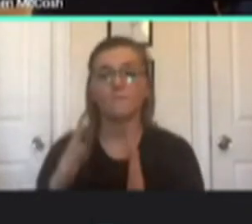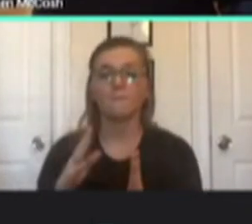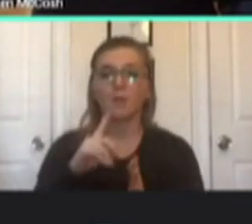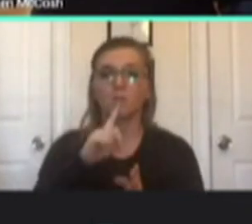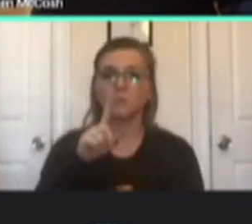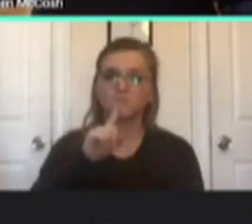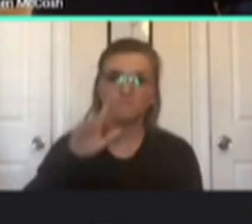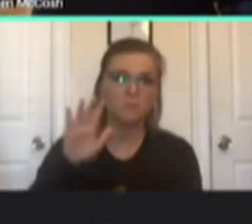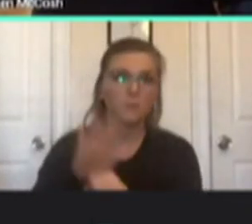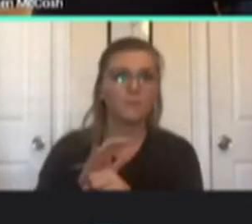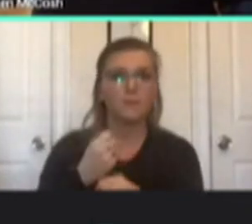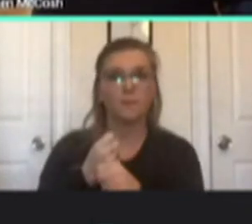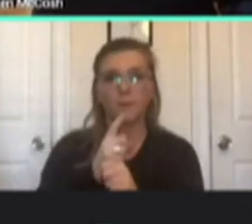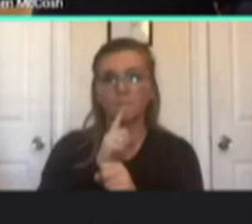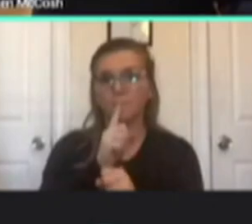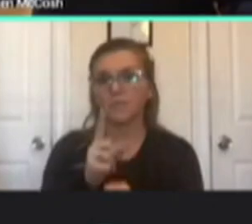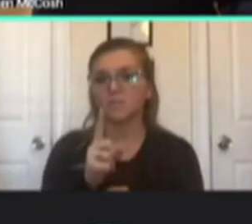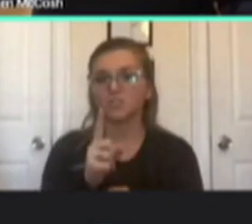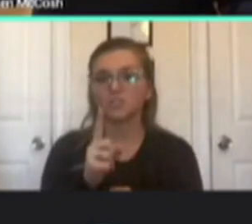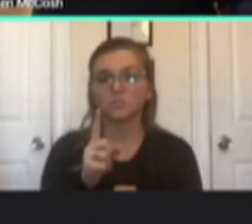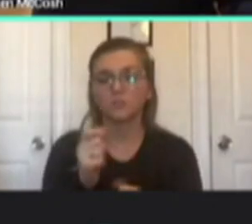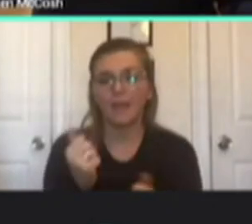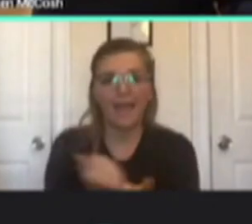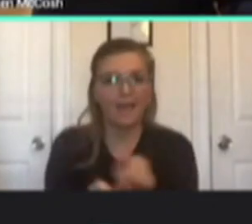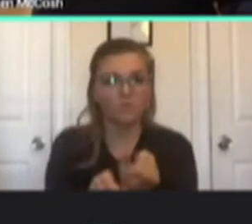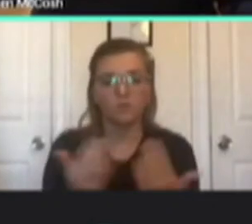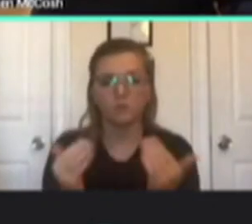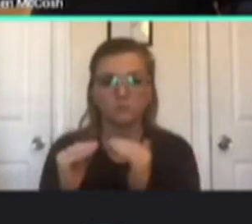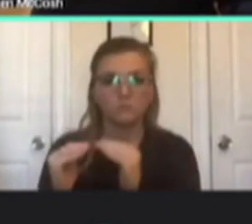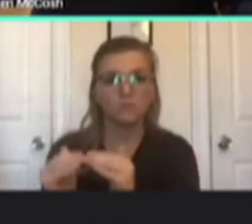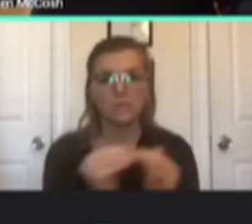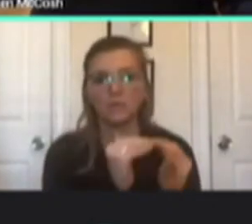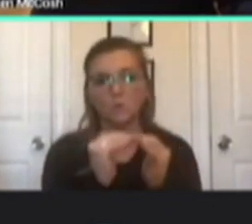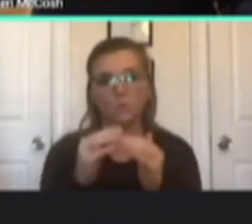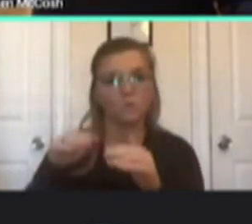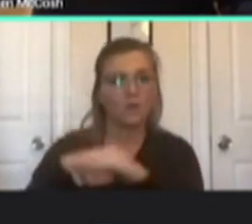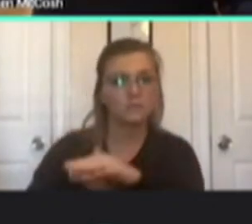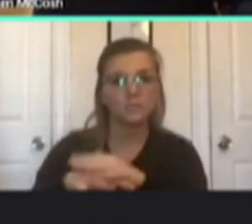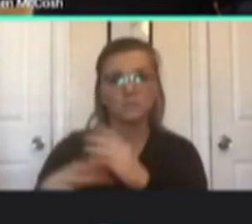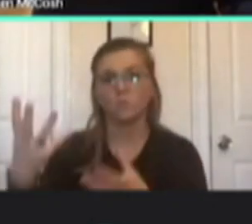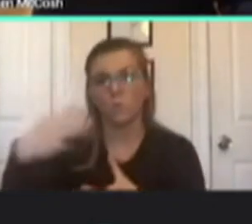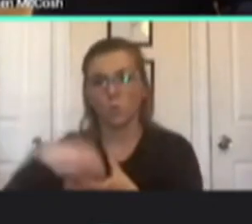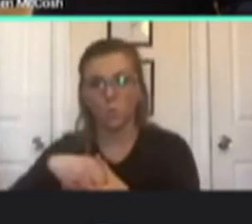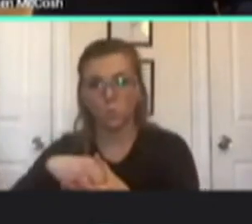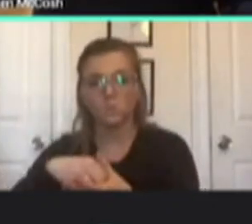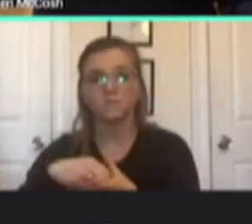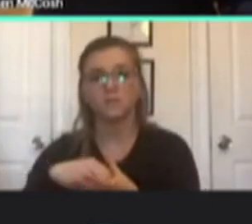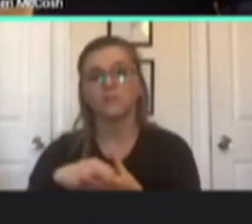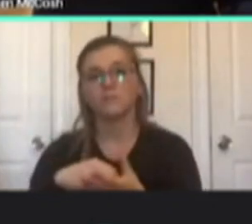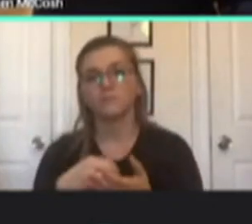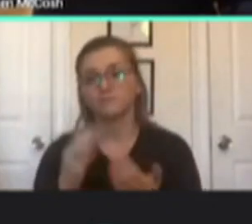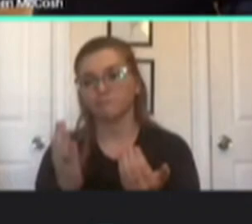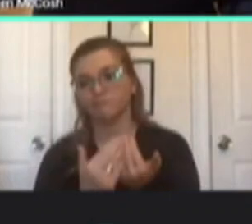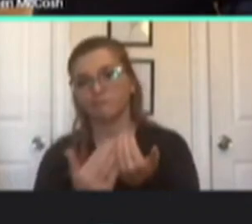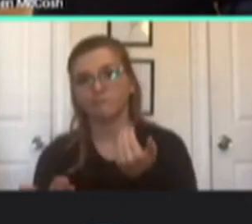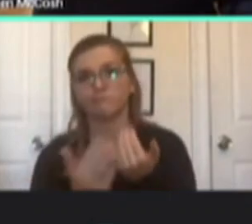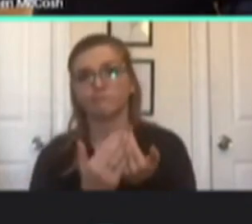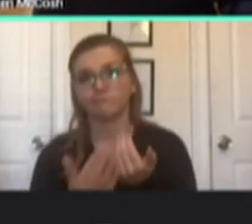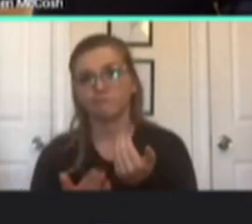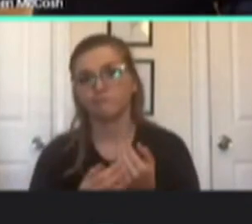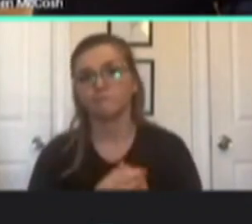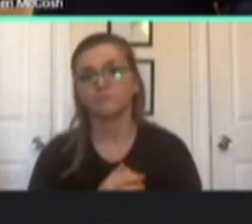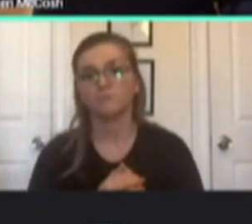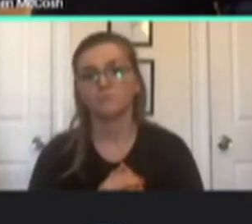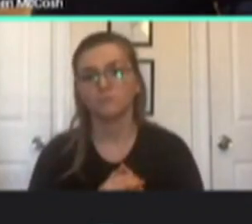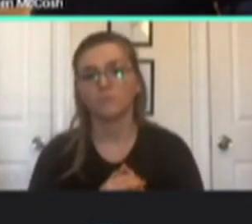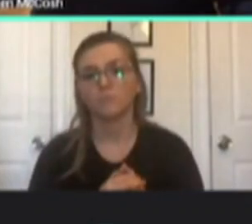to ensuring that everything is equitable and accessible and inclusive as we reopen things, and